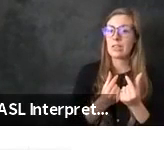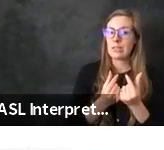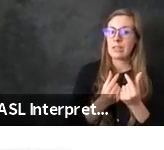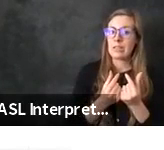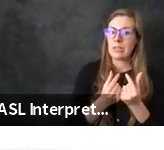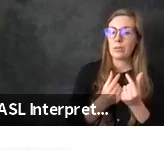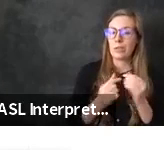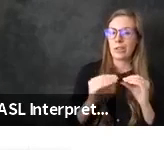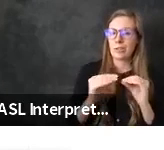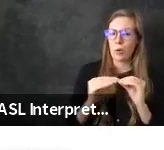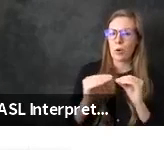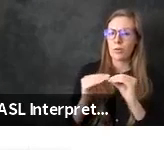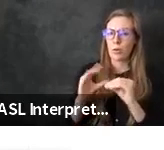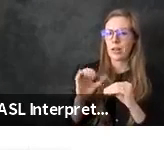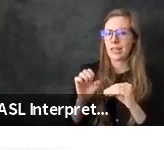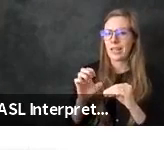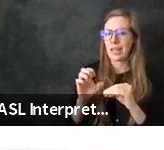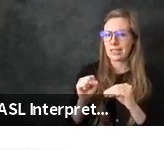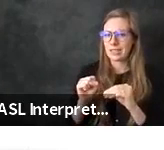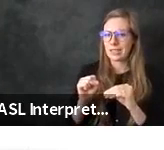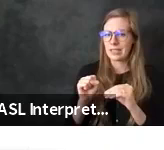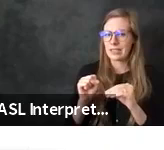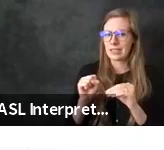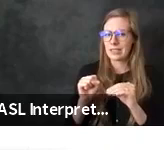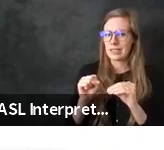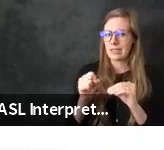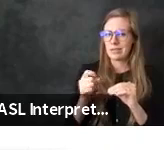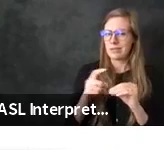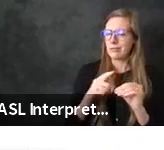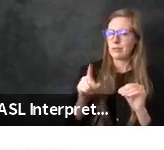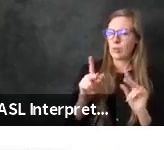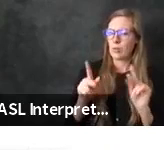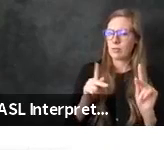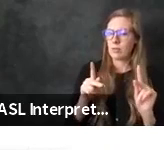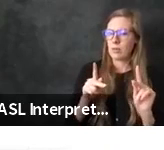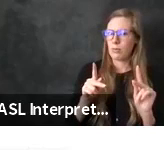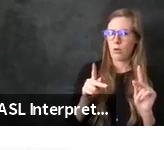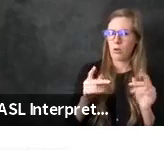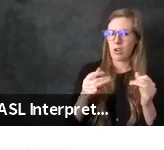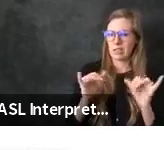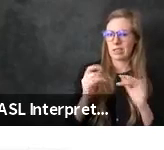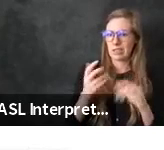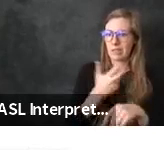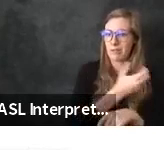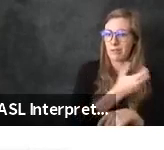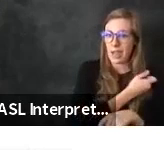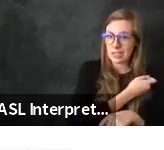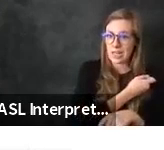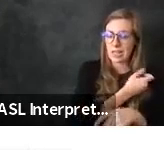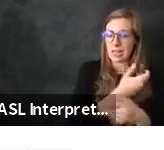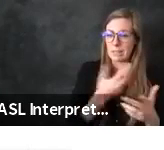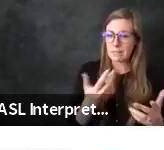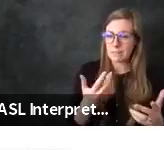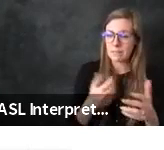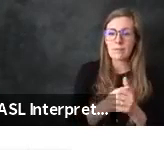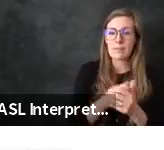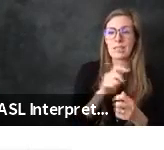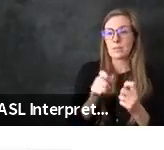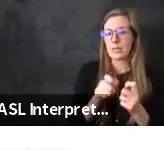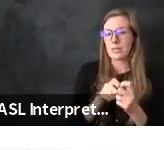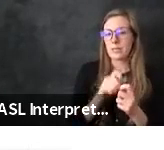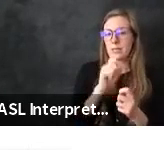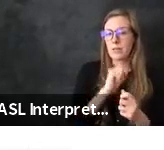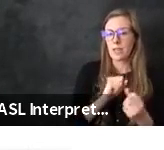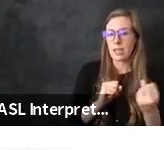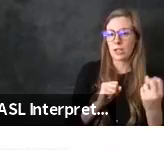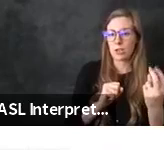are occurring, we're starting to see some upward movement here, and particularly in the 12 to 15-year-old